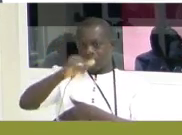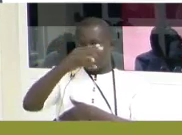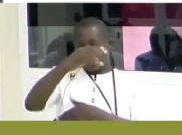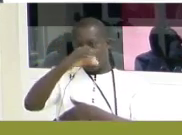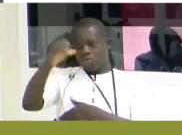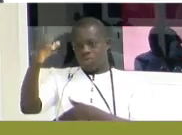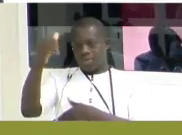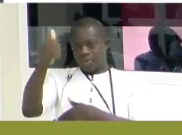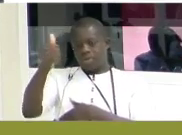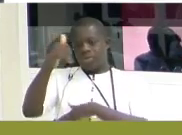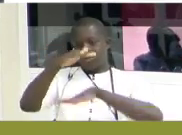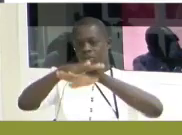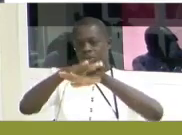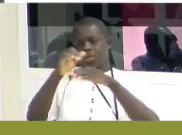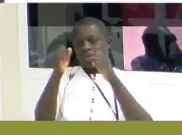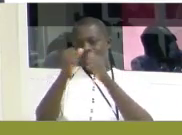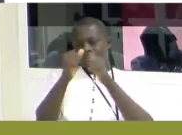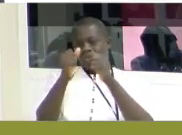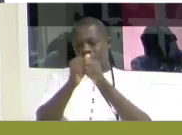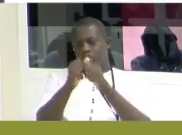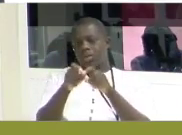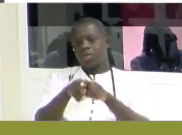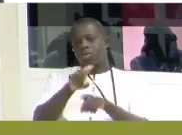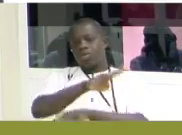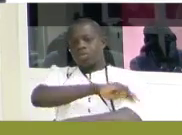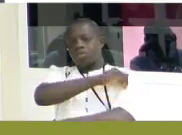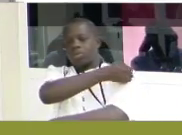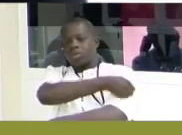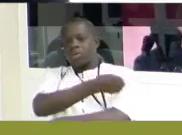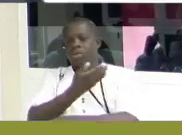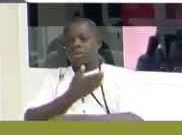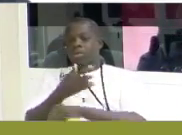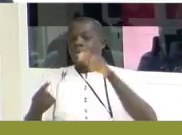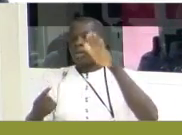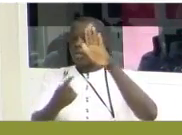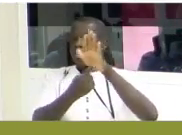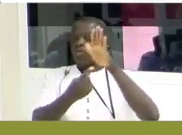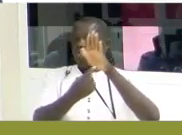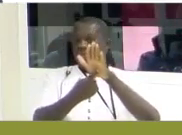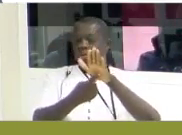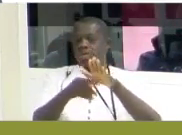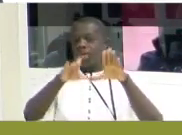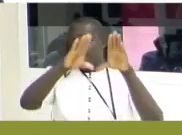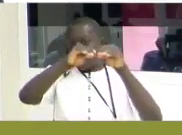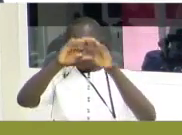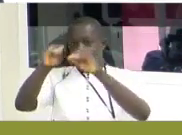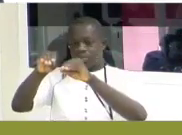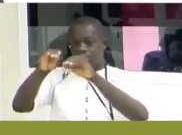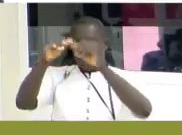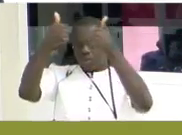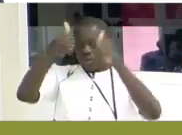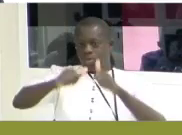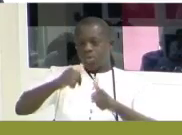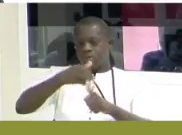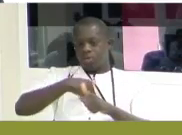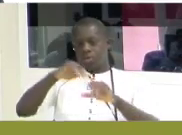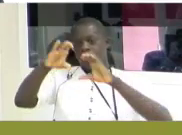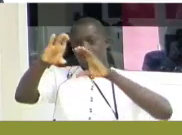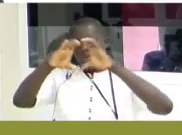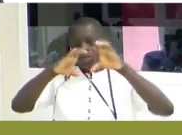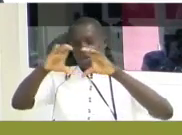Saturday, the hospital, there was this important function that was about to hold, and being the communications